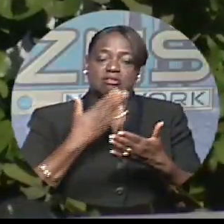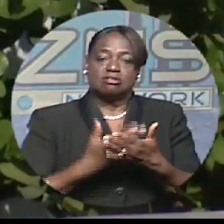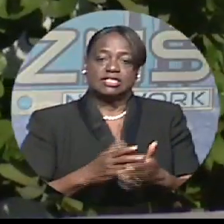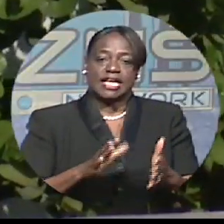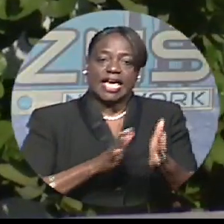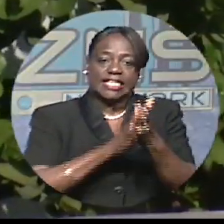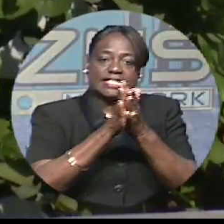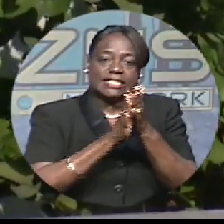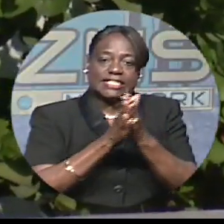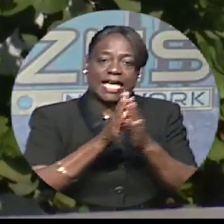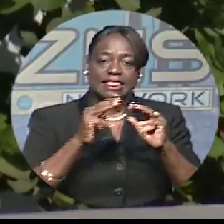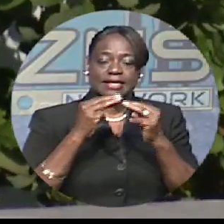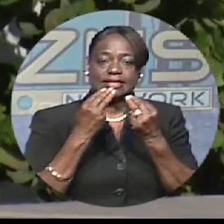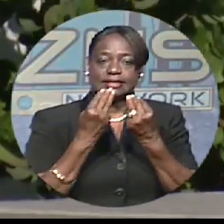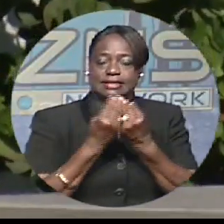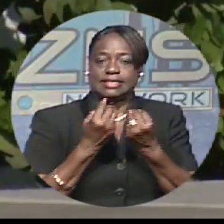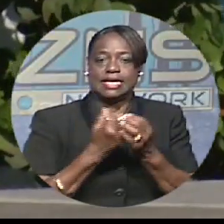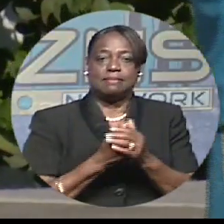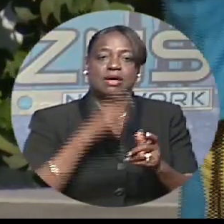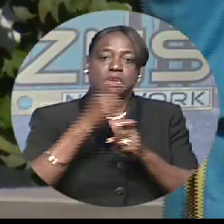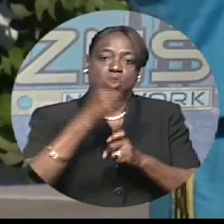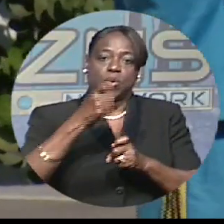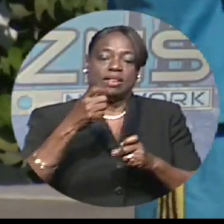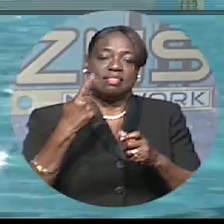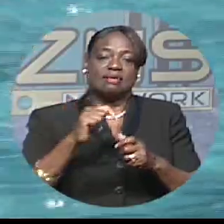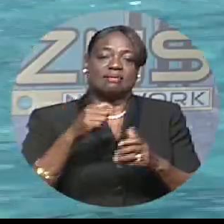and help us to try and win it again.